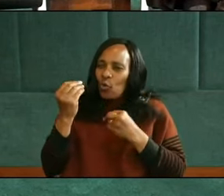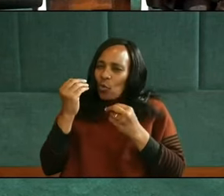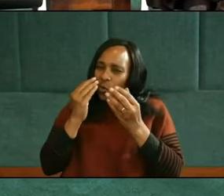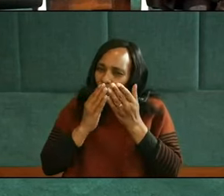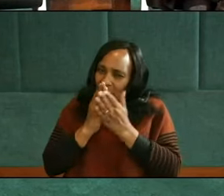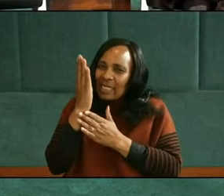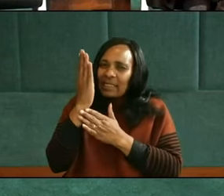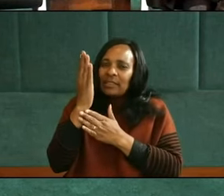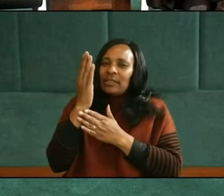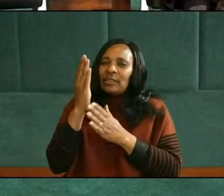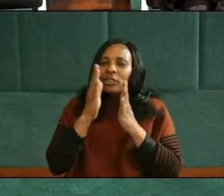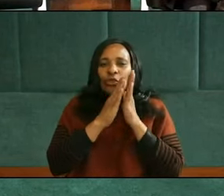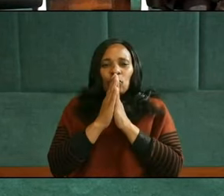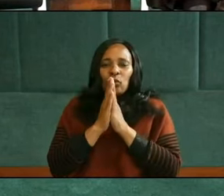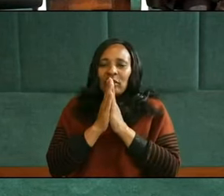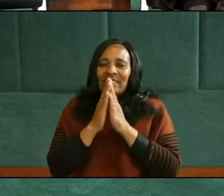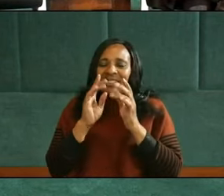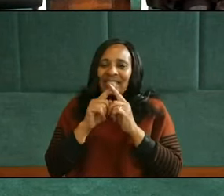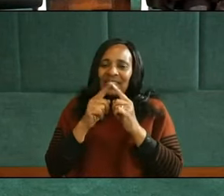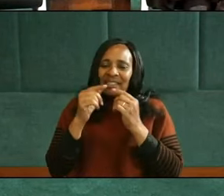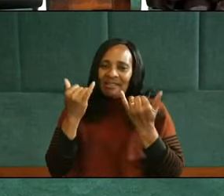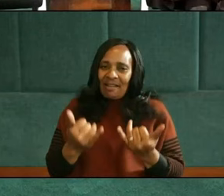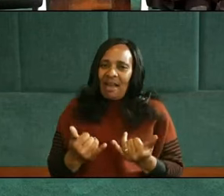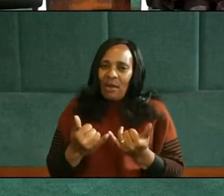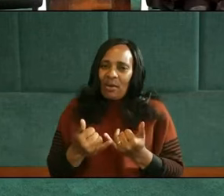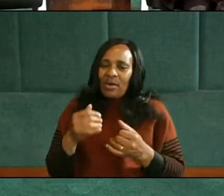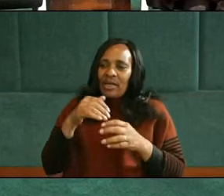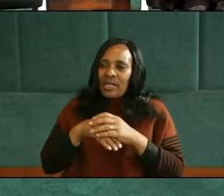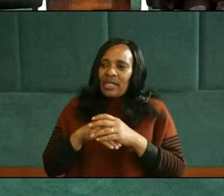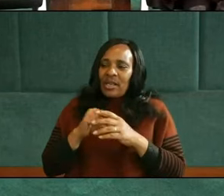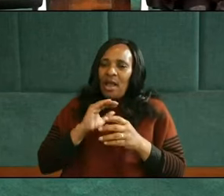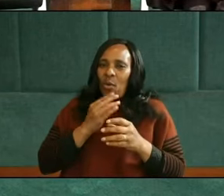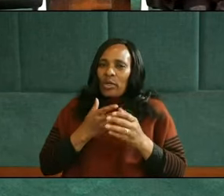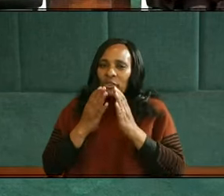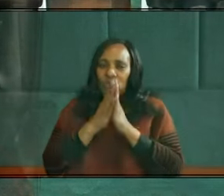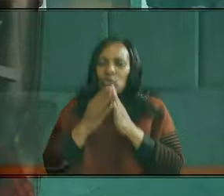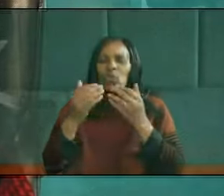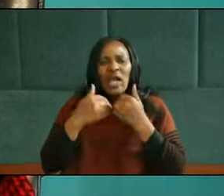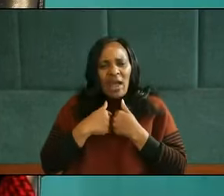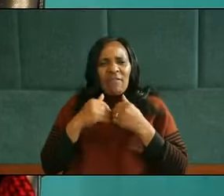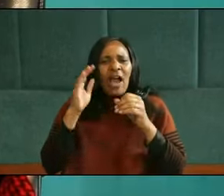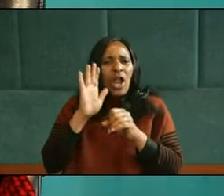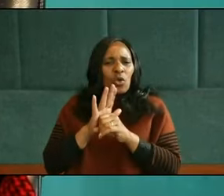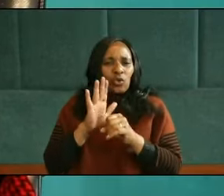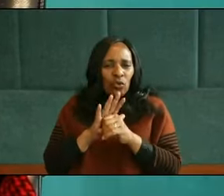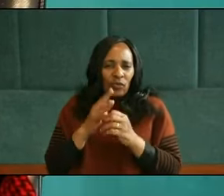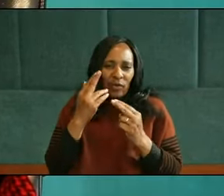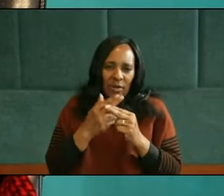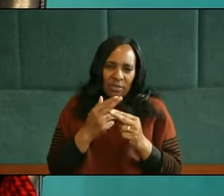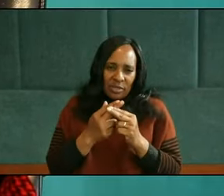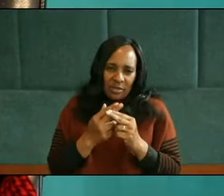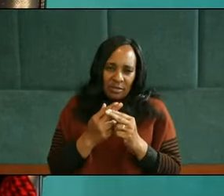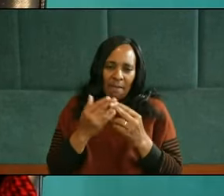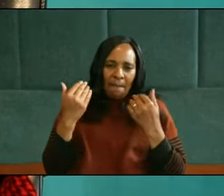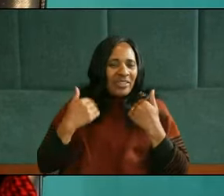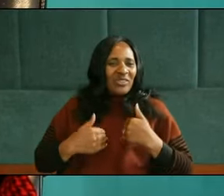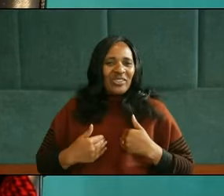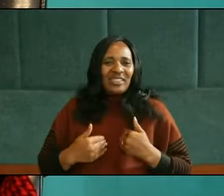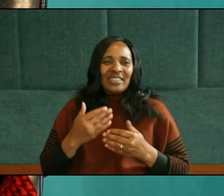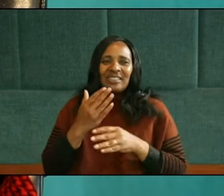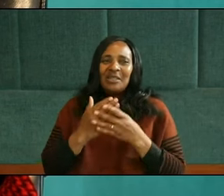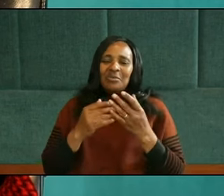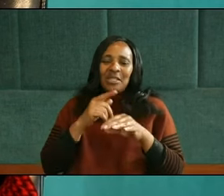the story. And a disclaimer is that our Into the Story today has a lot of names. Personally, sometimes